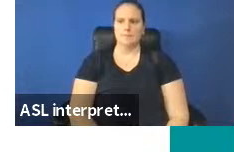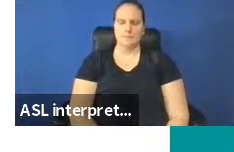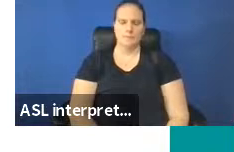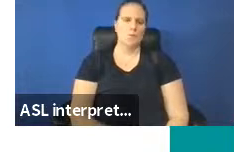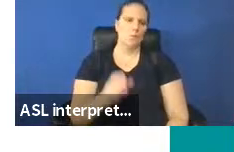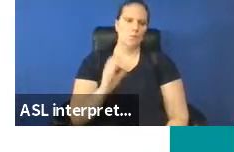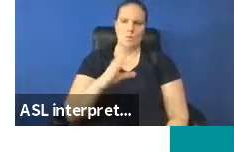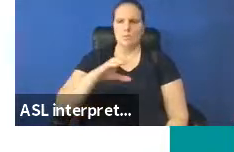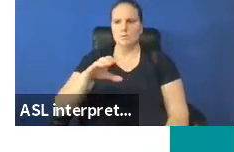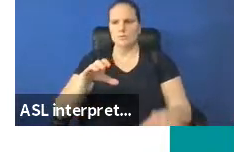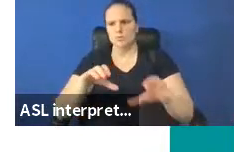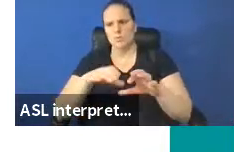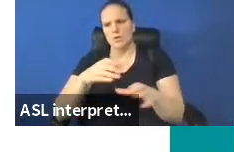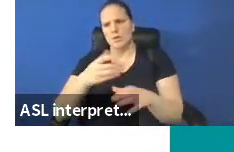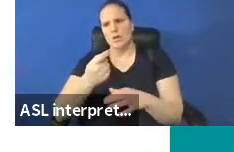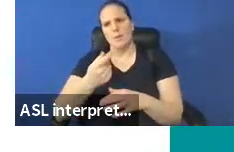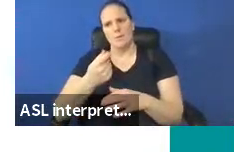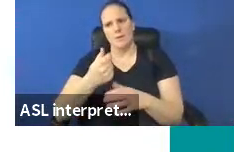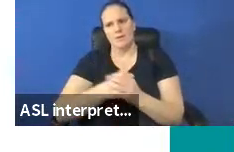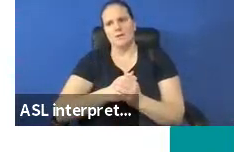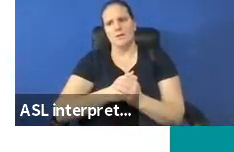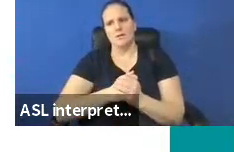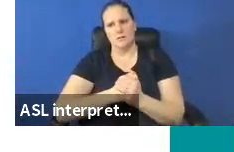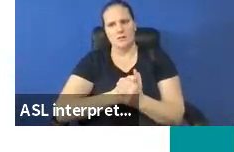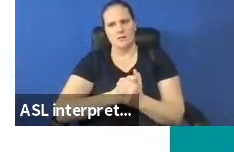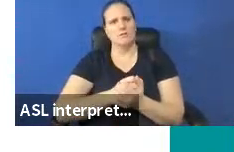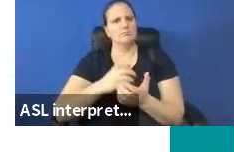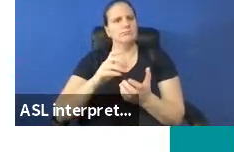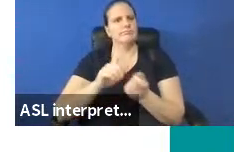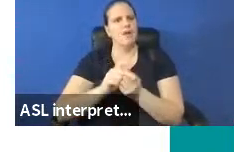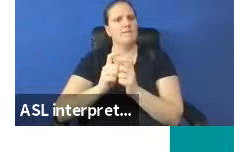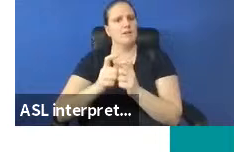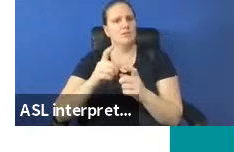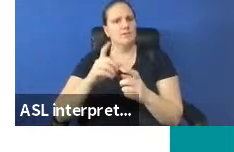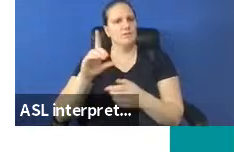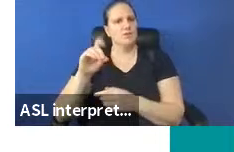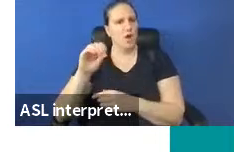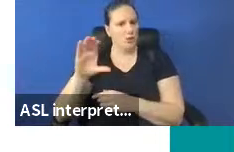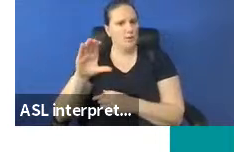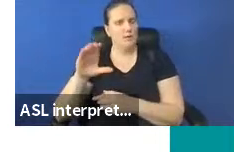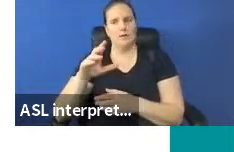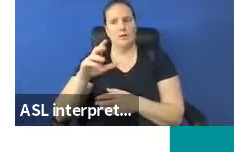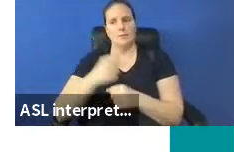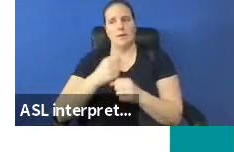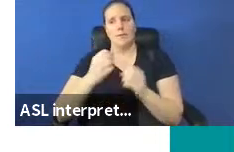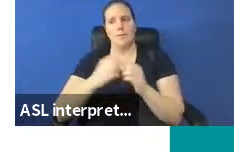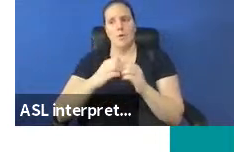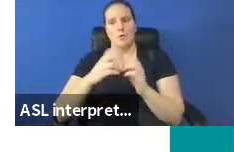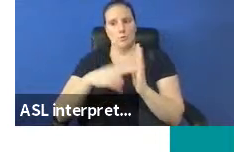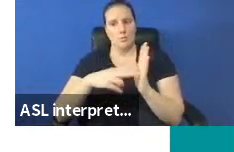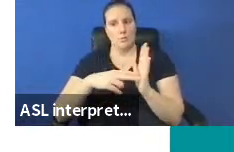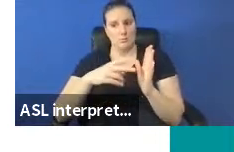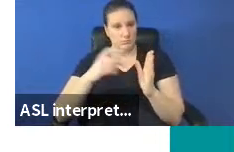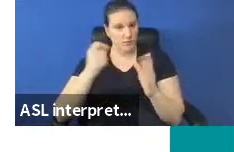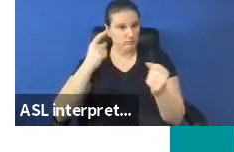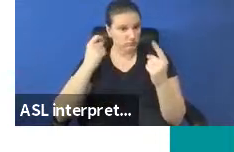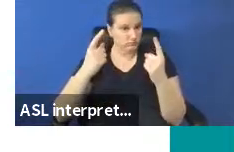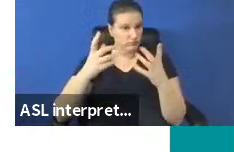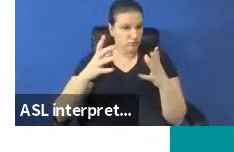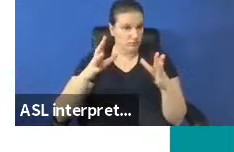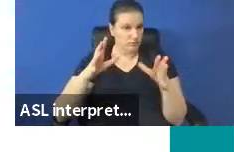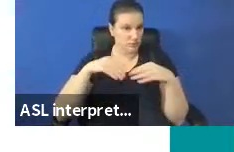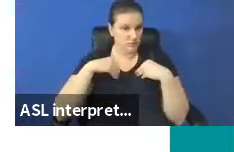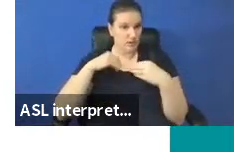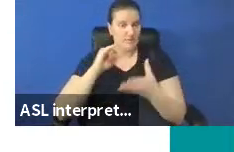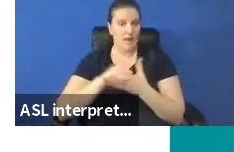just essentially kind of modifications to the document to make it more readable and kind of easier to grasp visually.